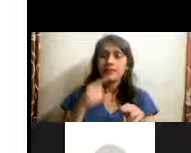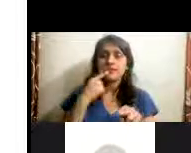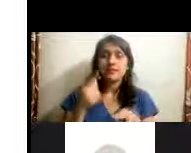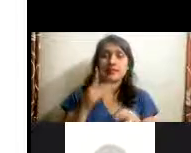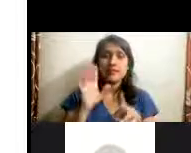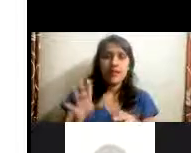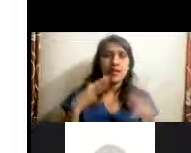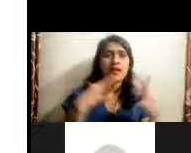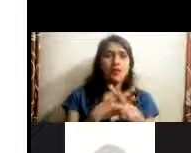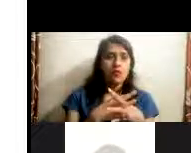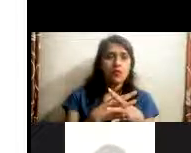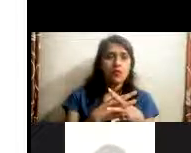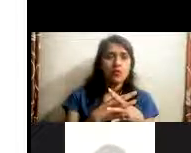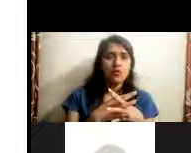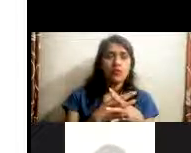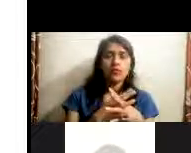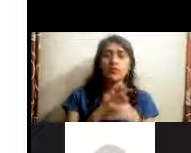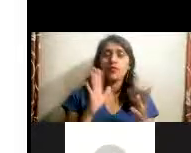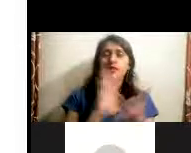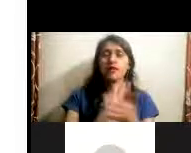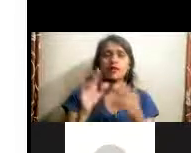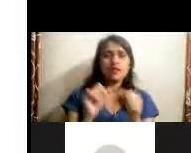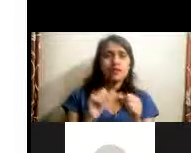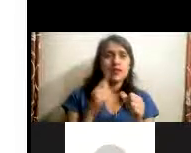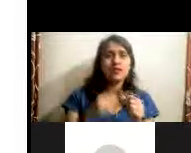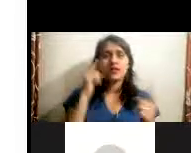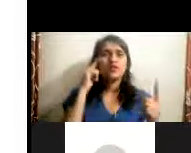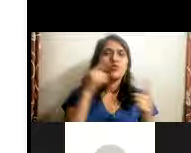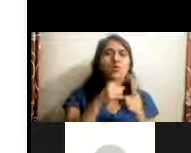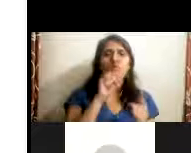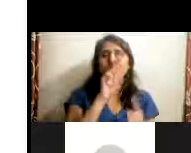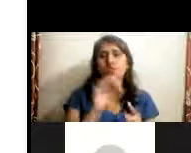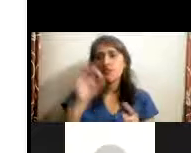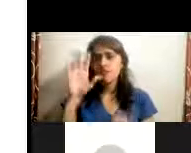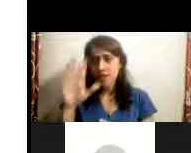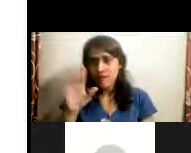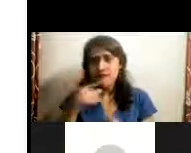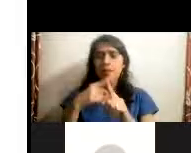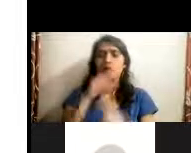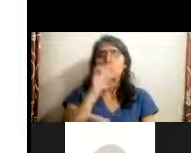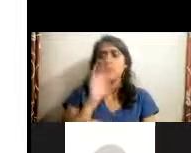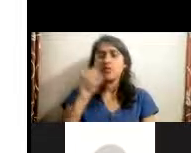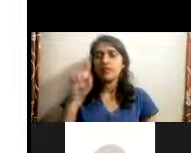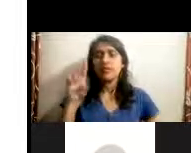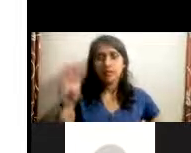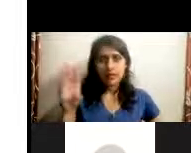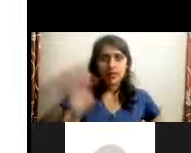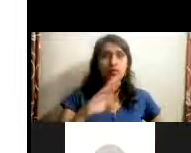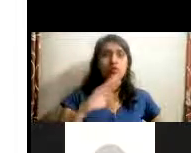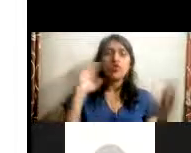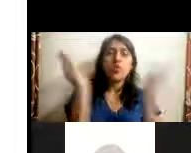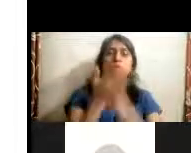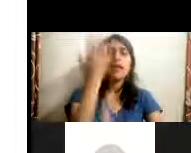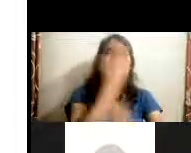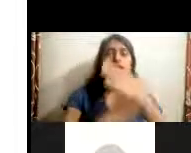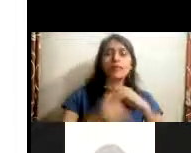World Health Assembly resolutions on disability 2005, and in 2013 also we had one. And Global Disability Action